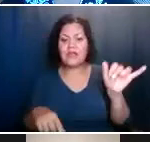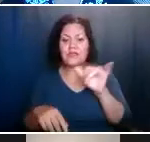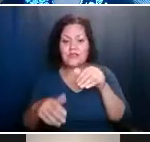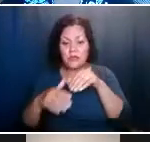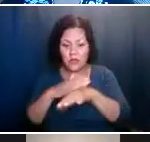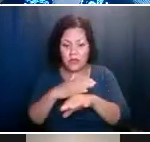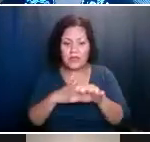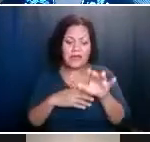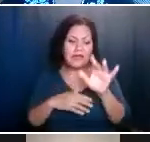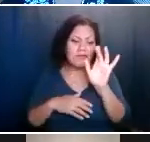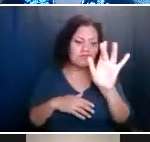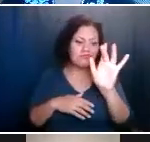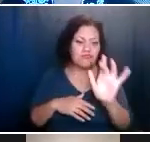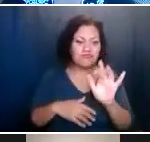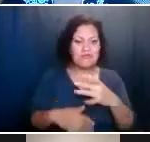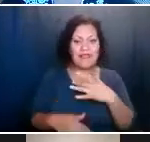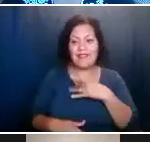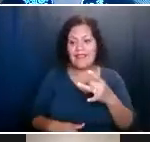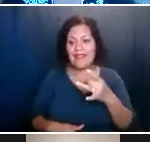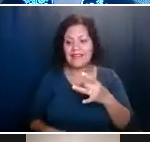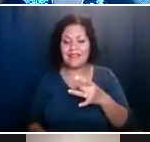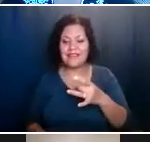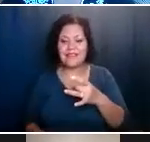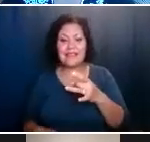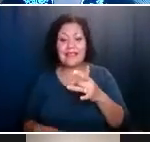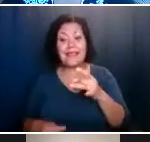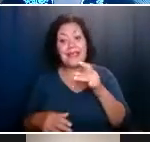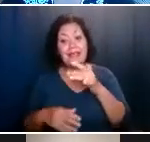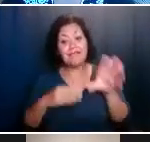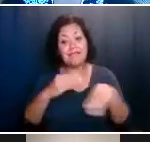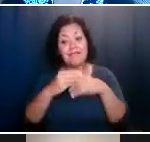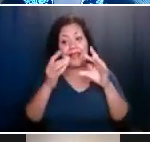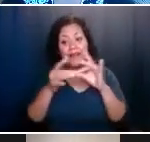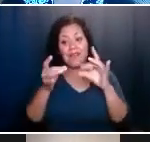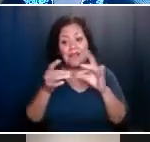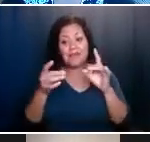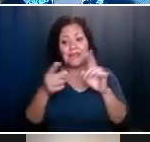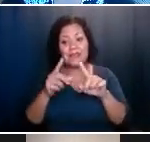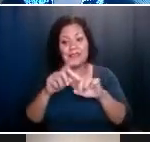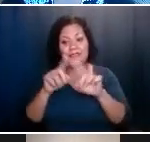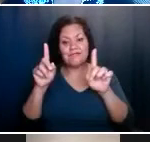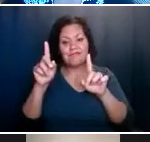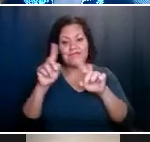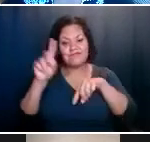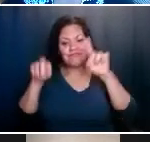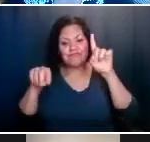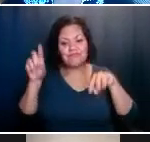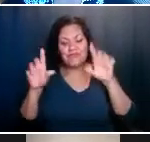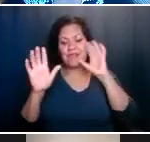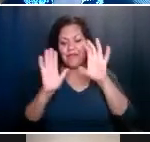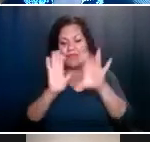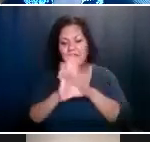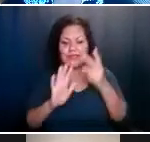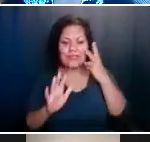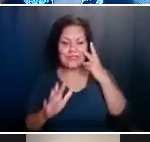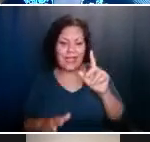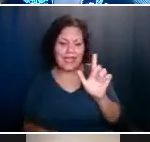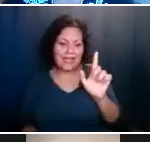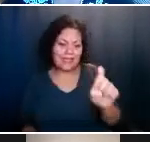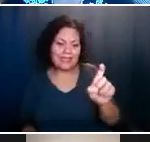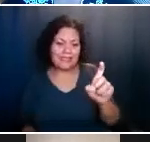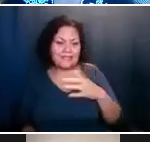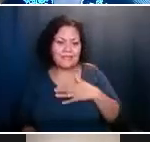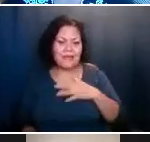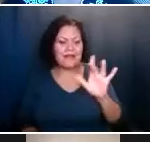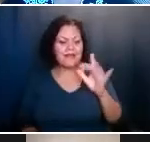like and comment on the different photos that are, so you see I just clicked my little like button here,